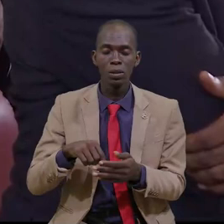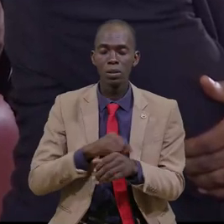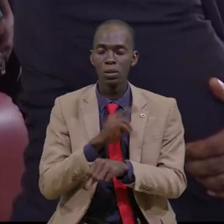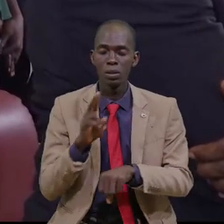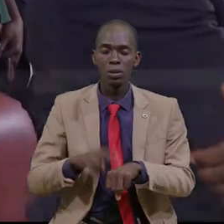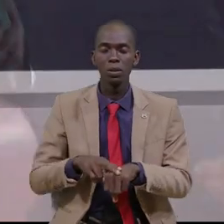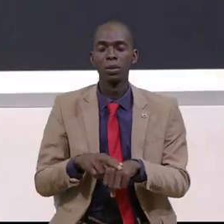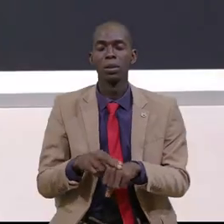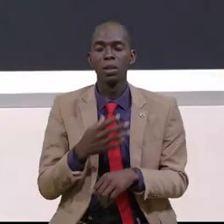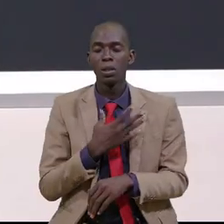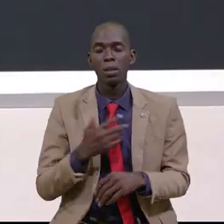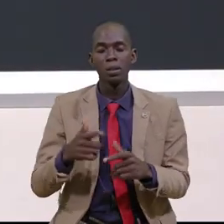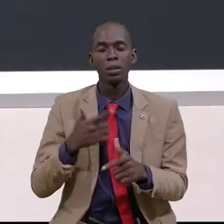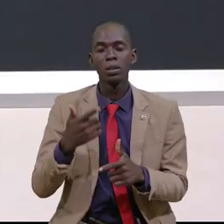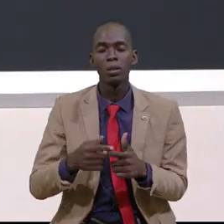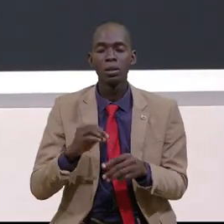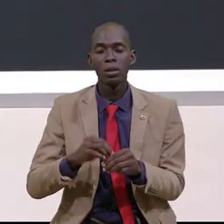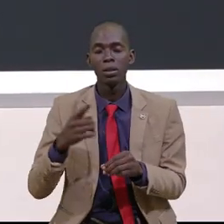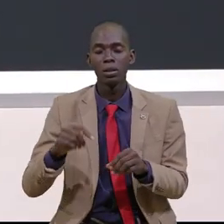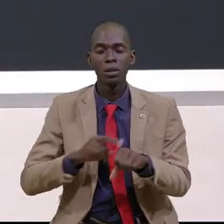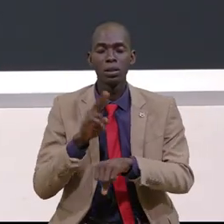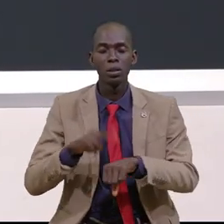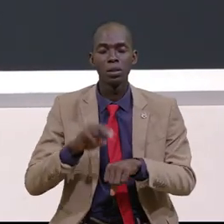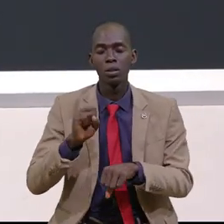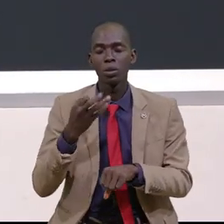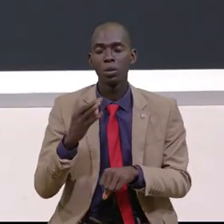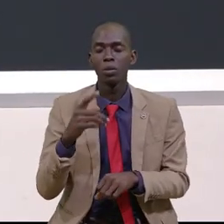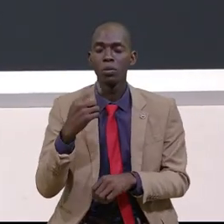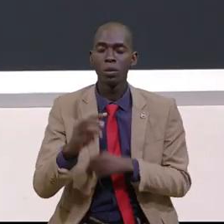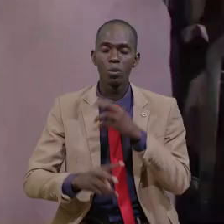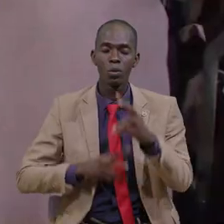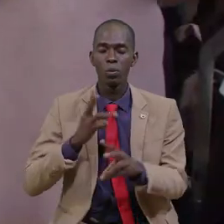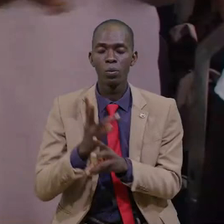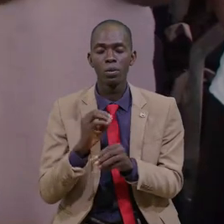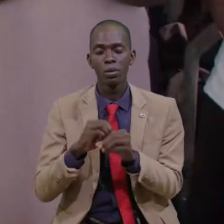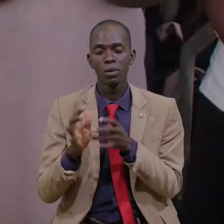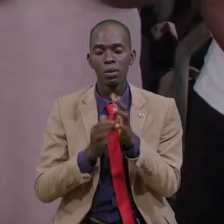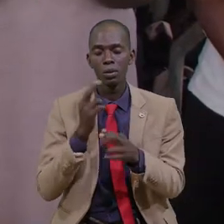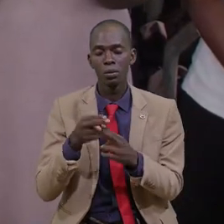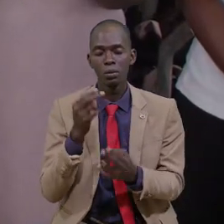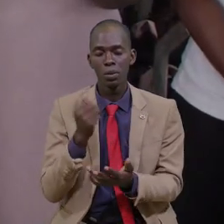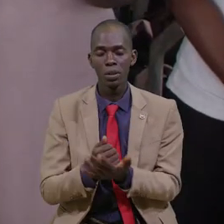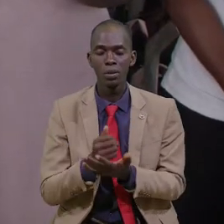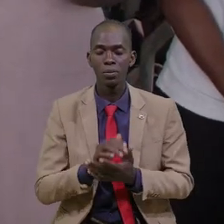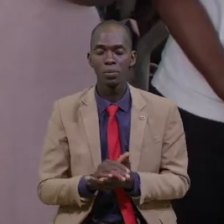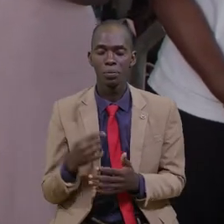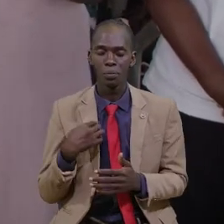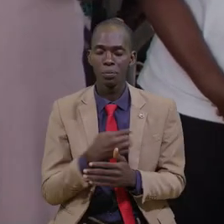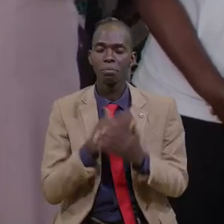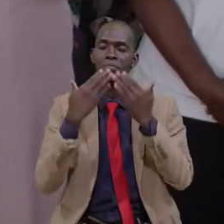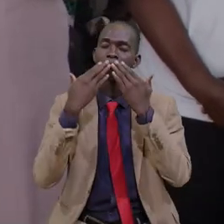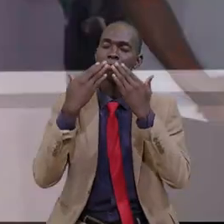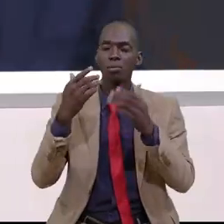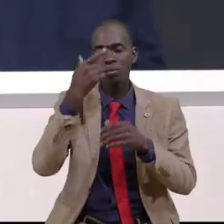and then in the nations of the world, in Jesus' name. We thank you because we know you